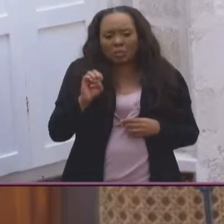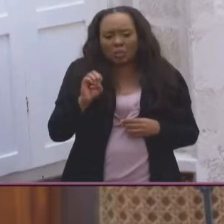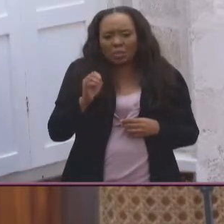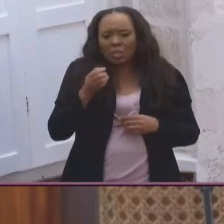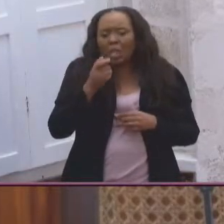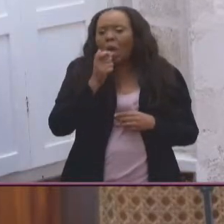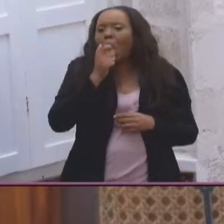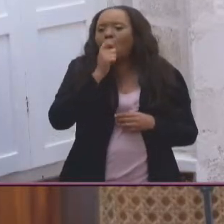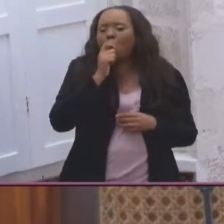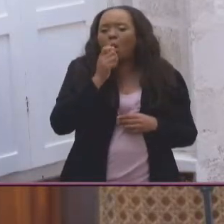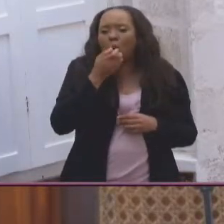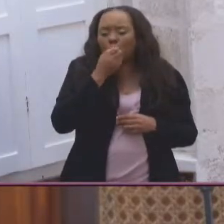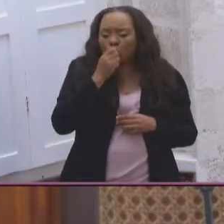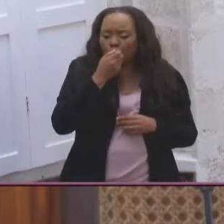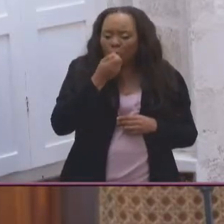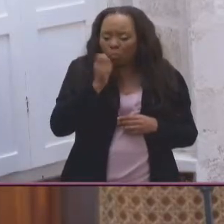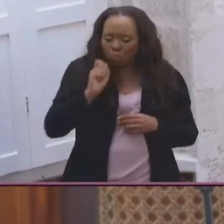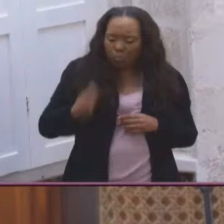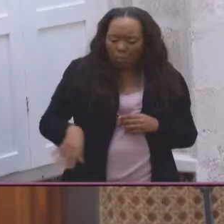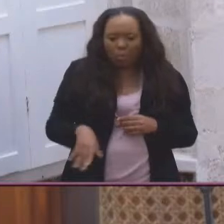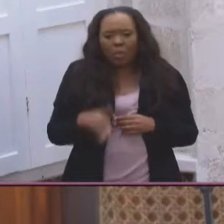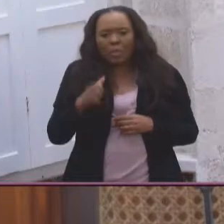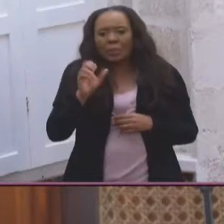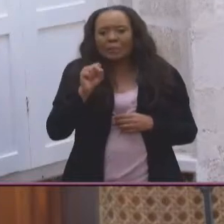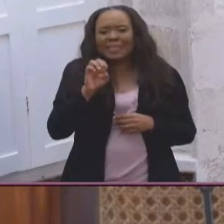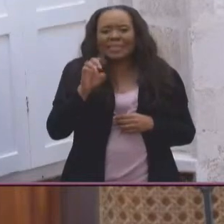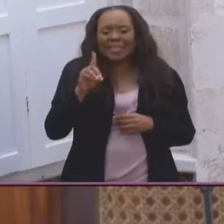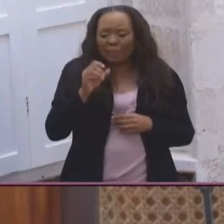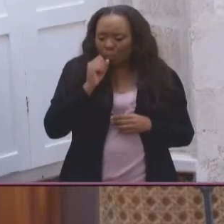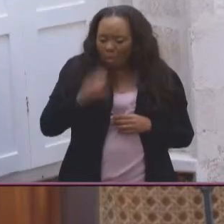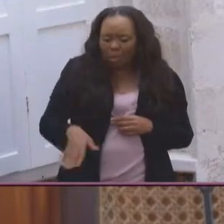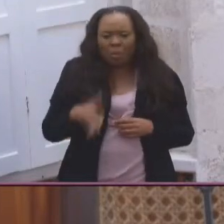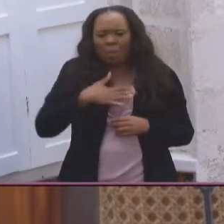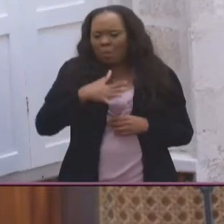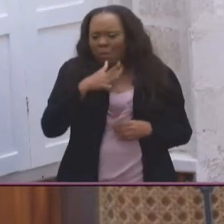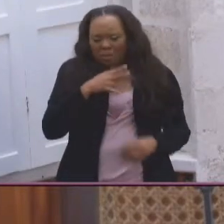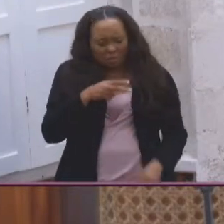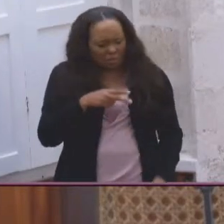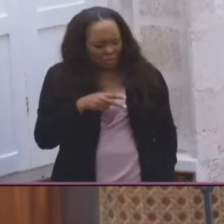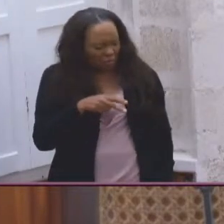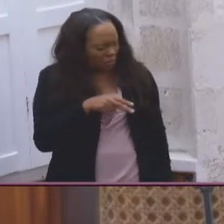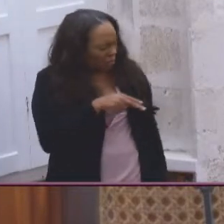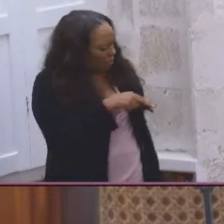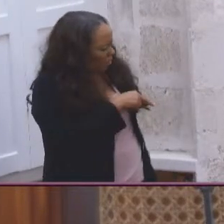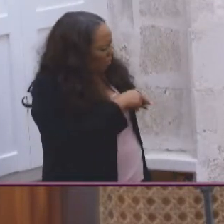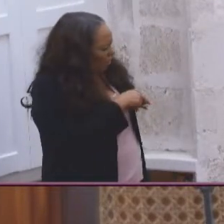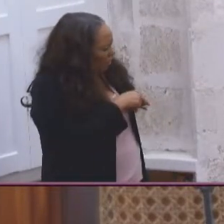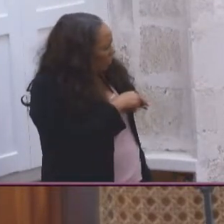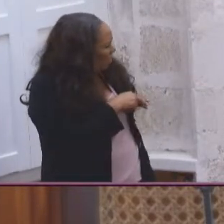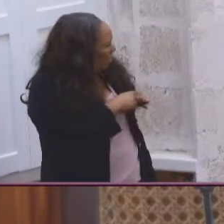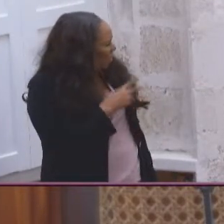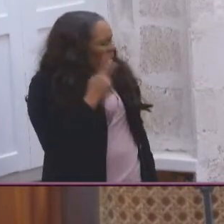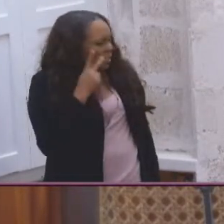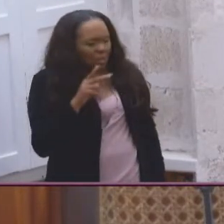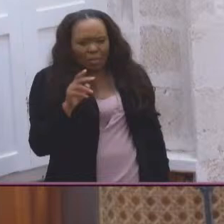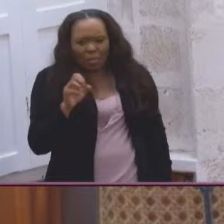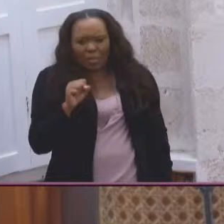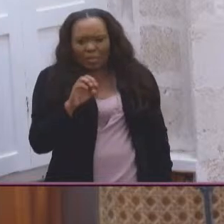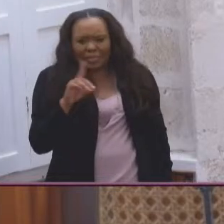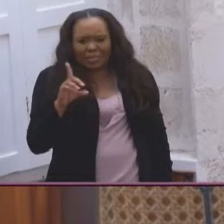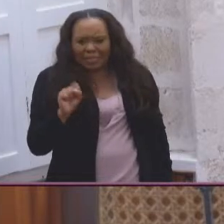When my mother turned around and saw this trail of seeds, my mother looked at me. She said, Liz,